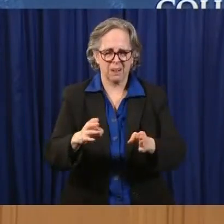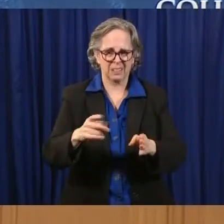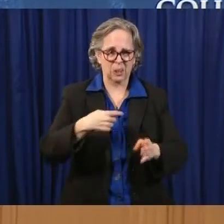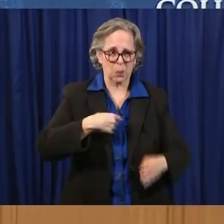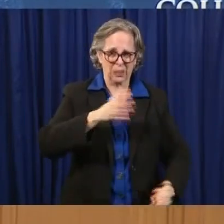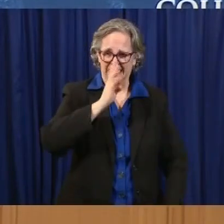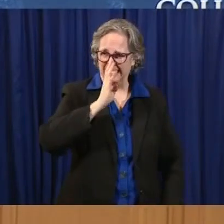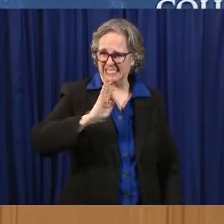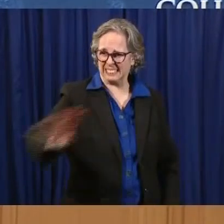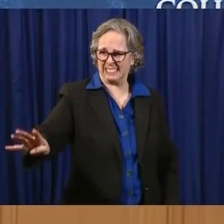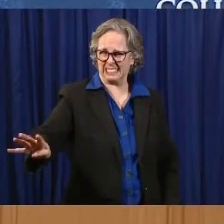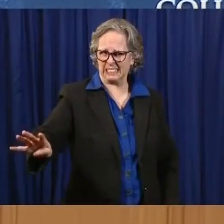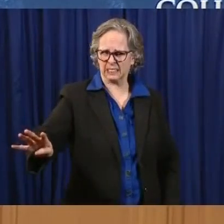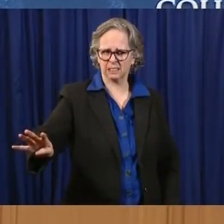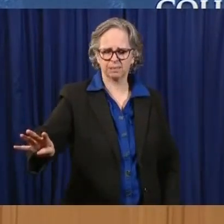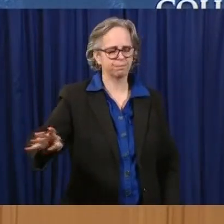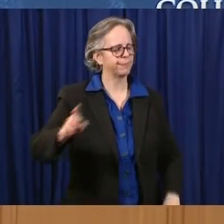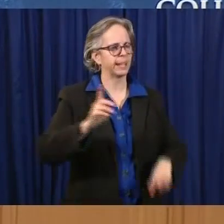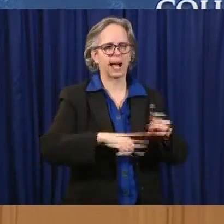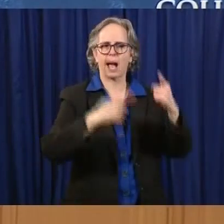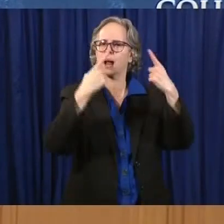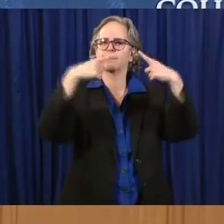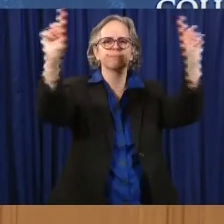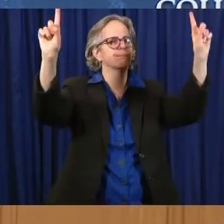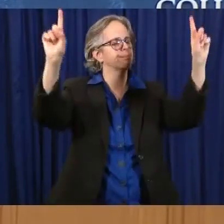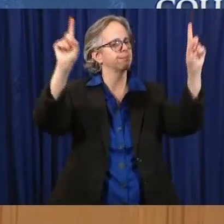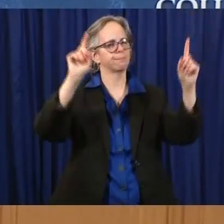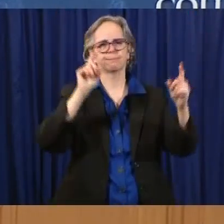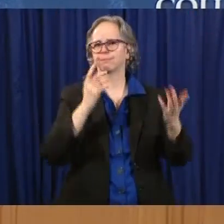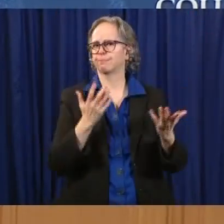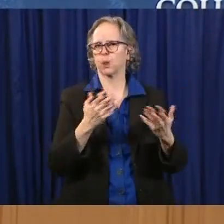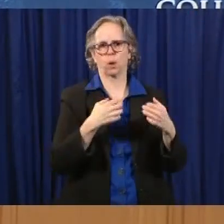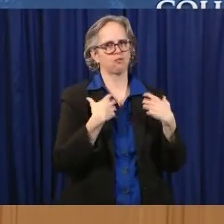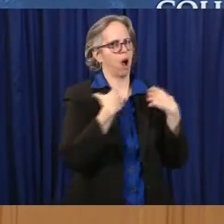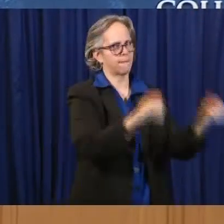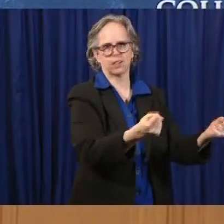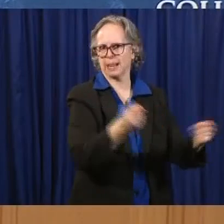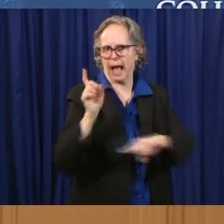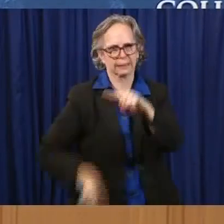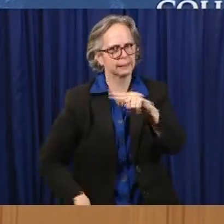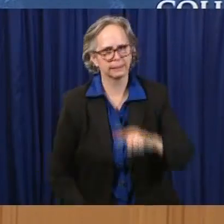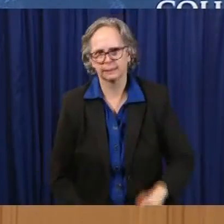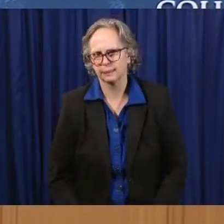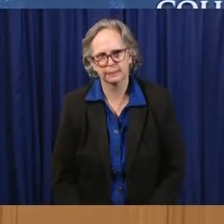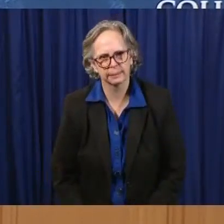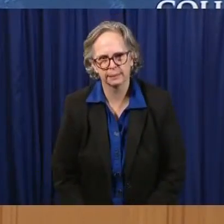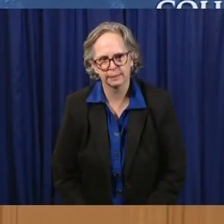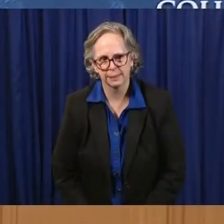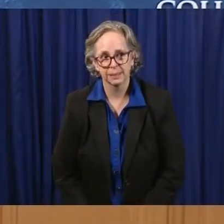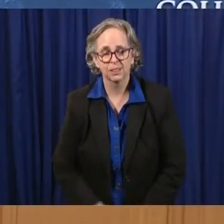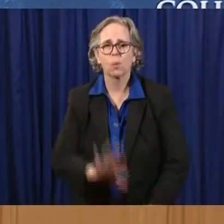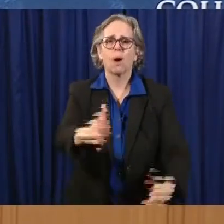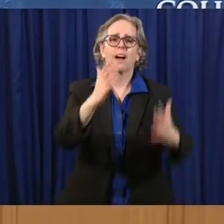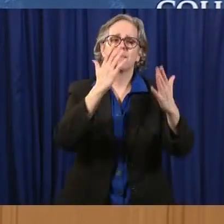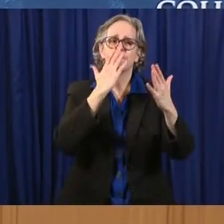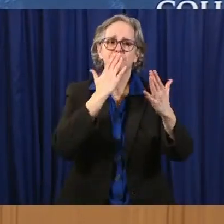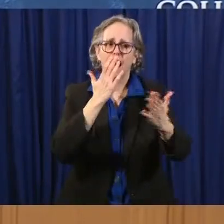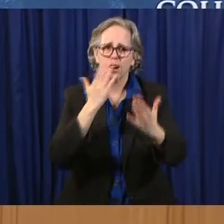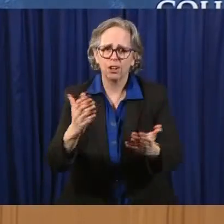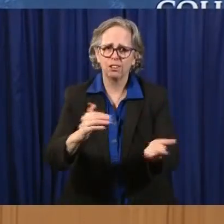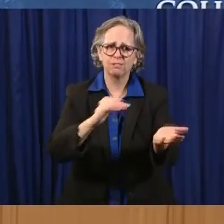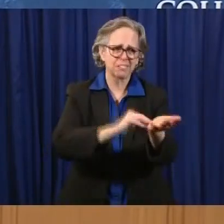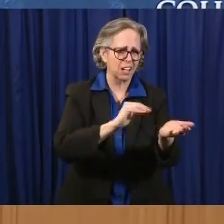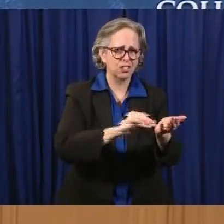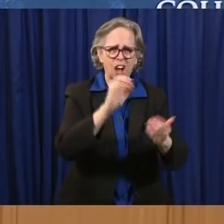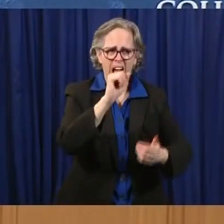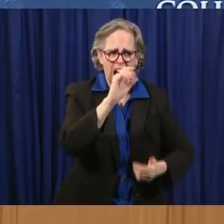be addressed. And so I just want to thank the governor, Dr. Acton, Dr. Mashika Roberts here on a local level,